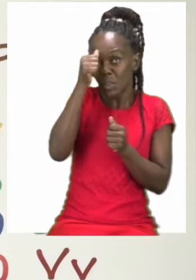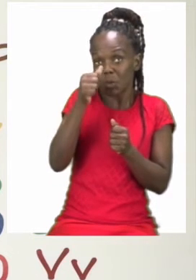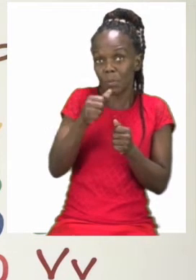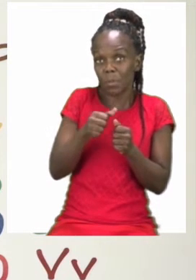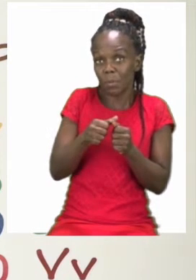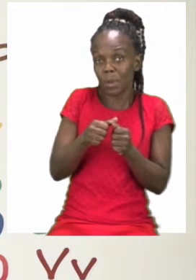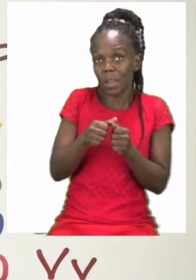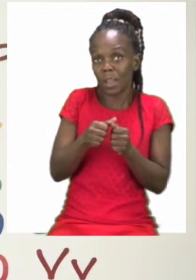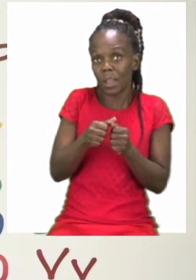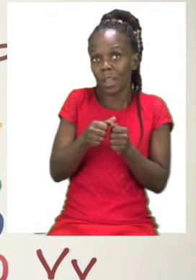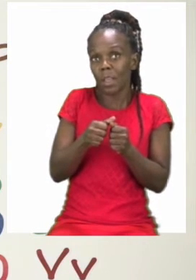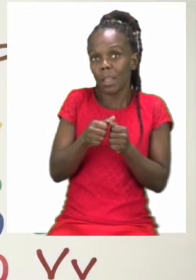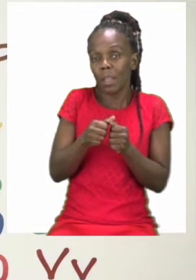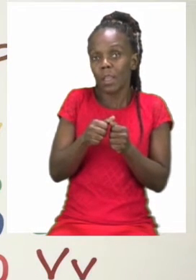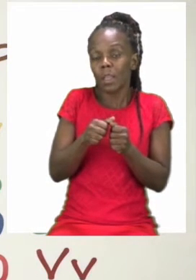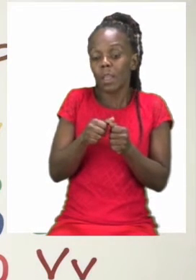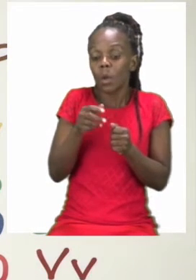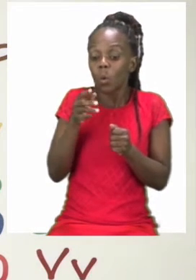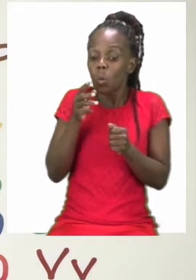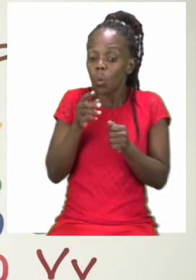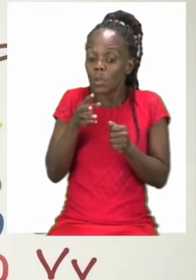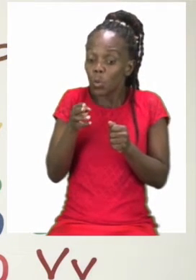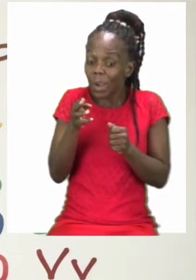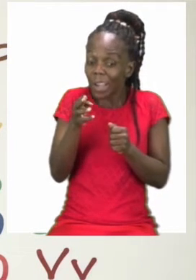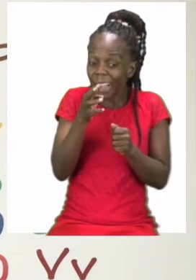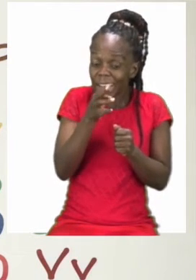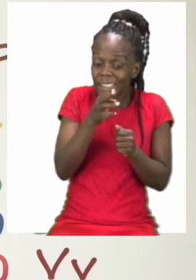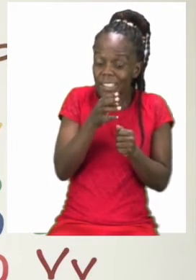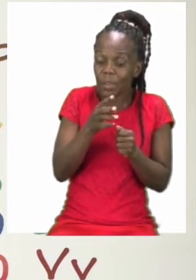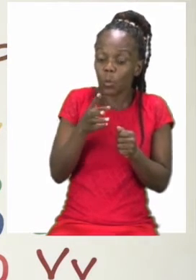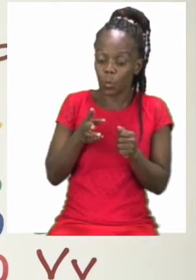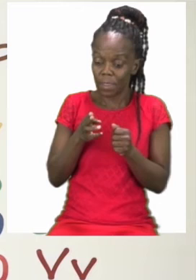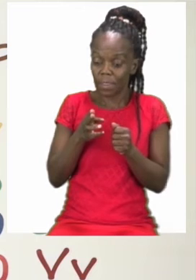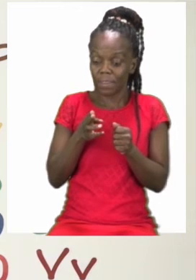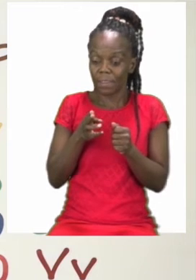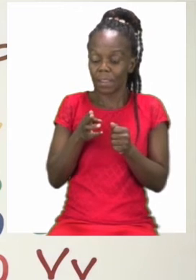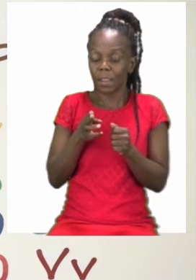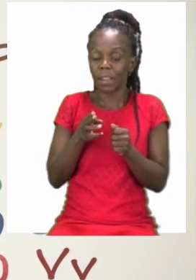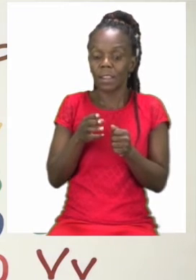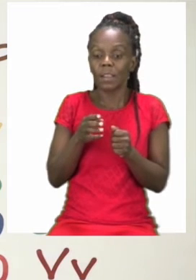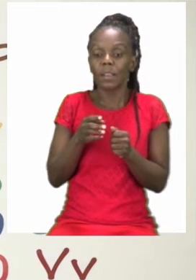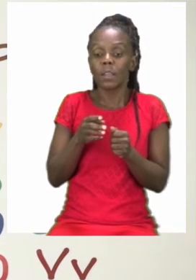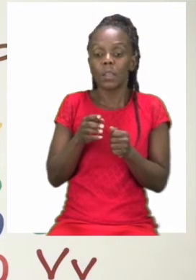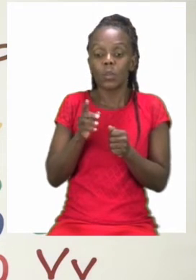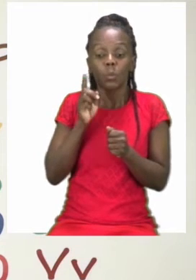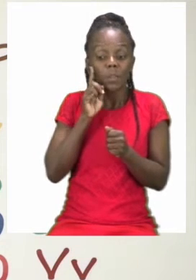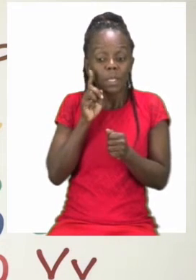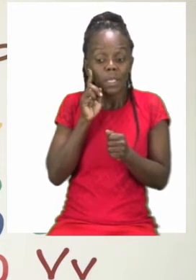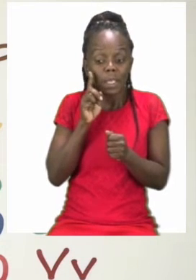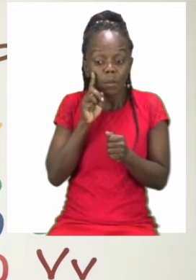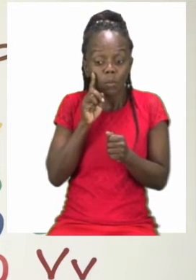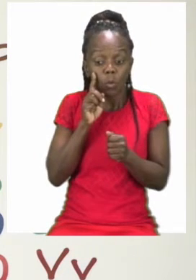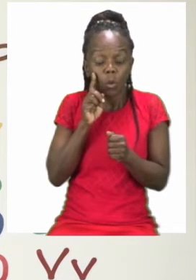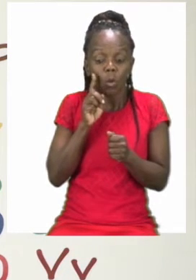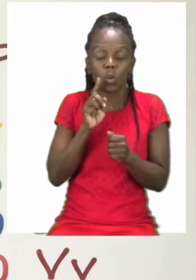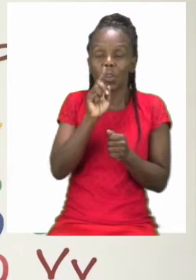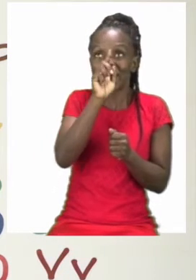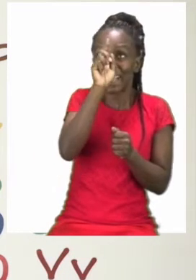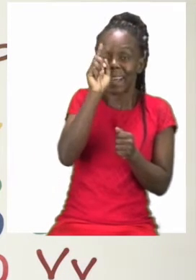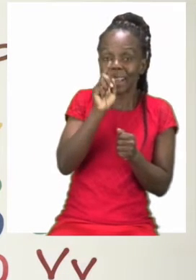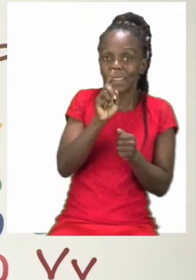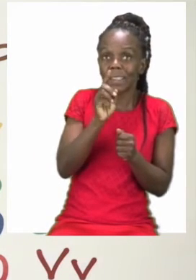So if you're going to do this, make sure that you have an adult with you, and make sure that when you're done using your pair of